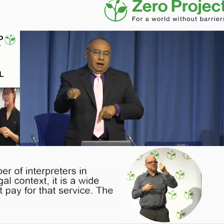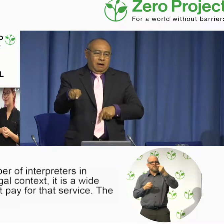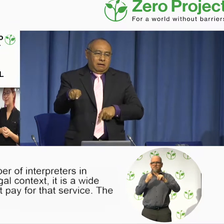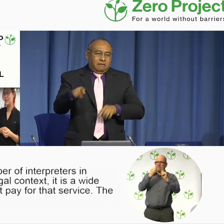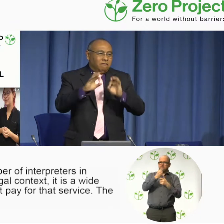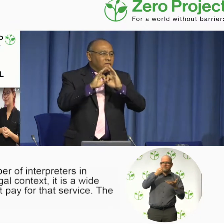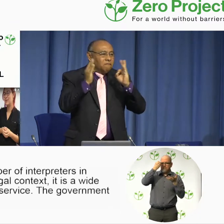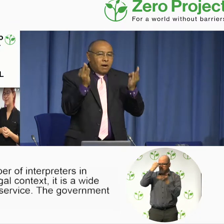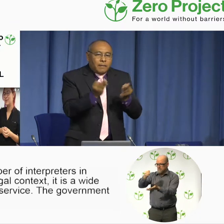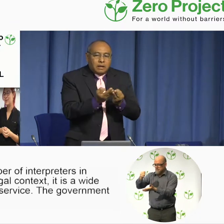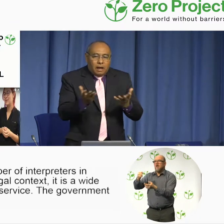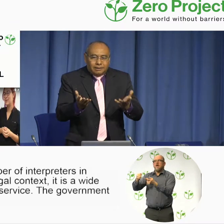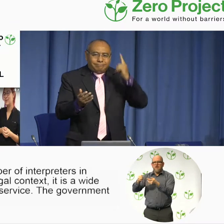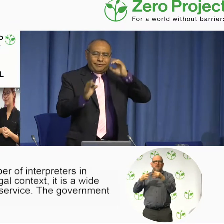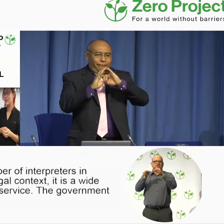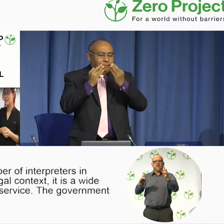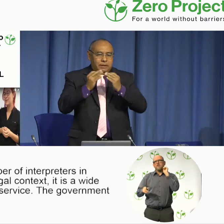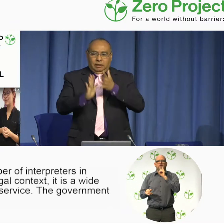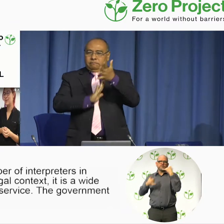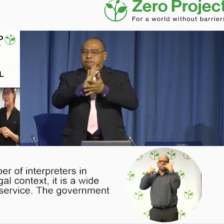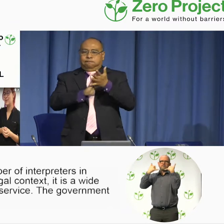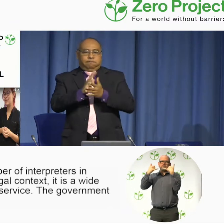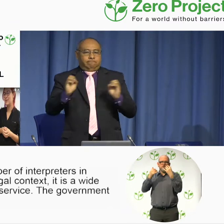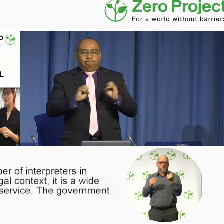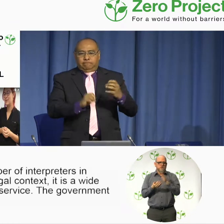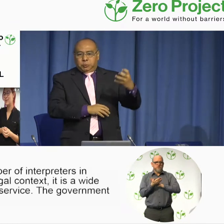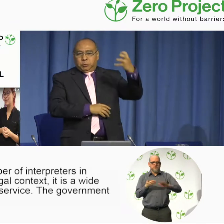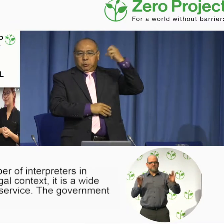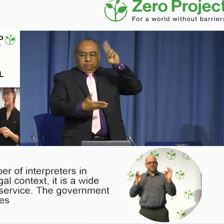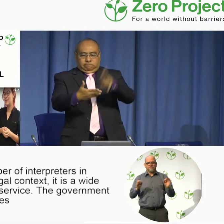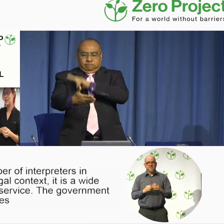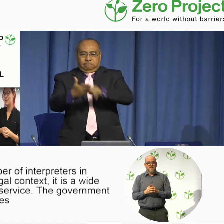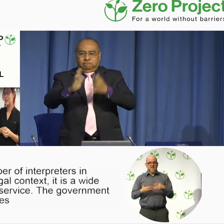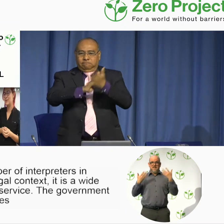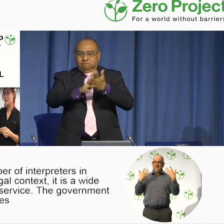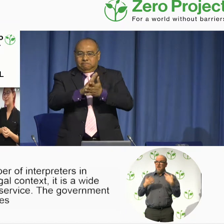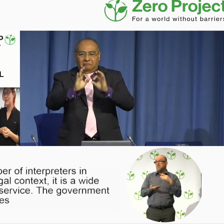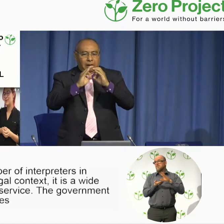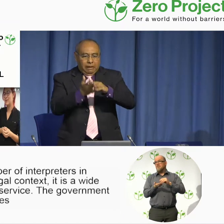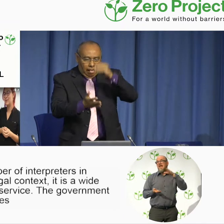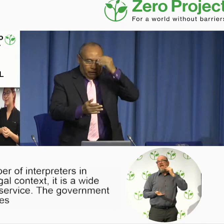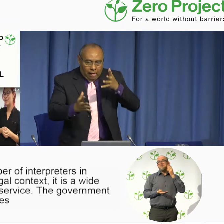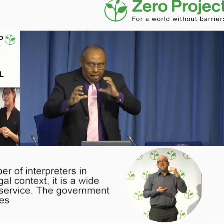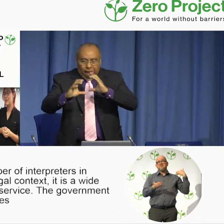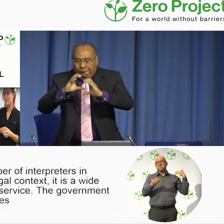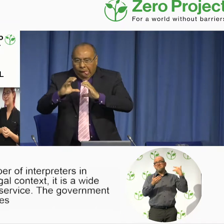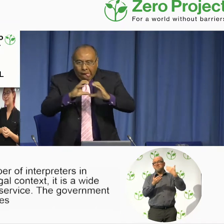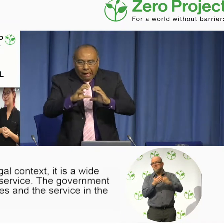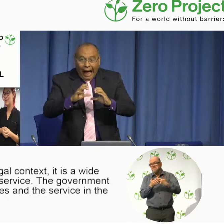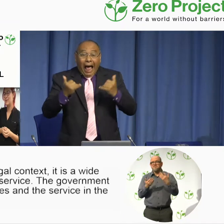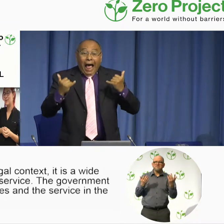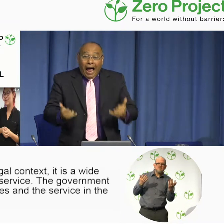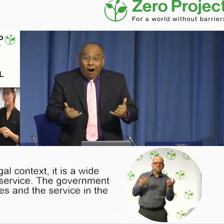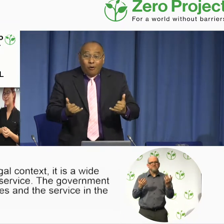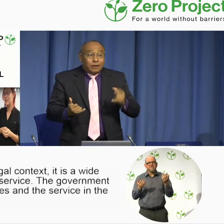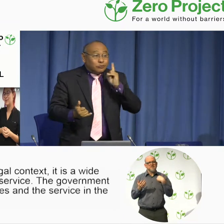Our experience, and we are looking at that services, and is the service in the